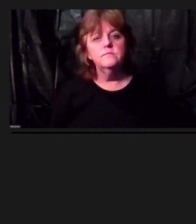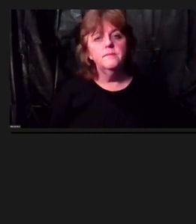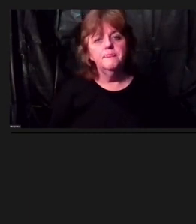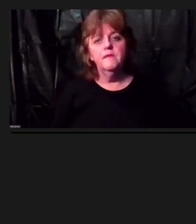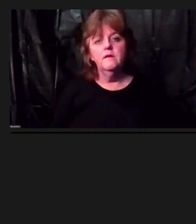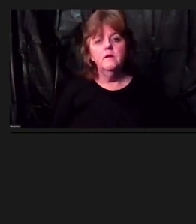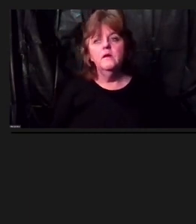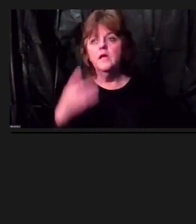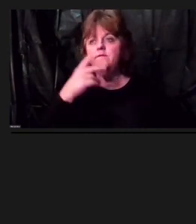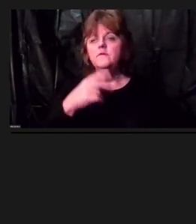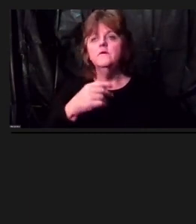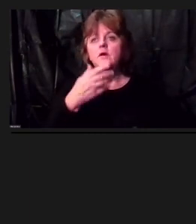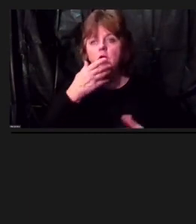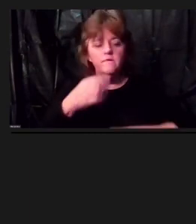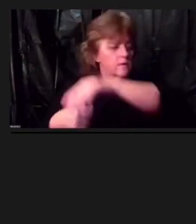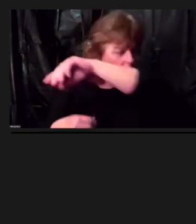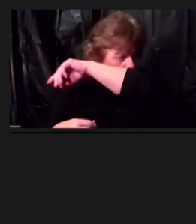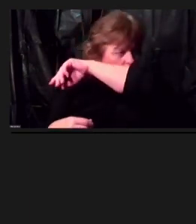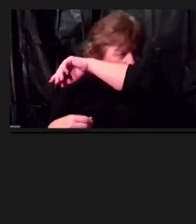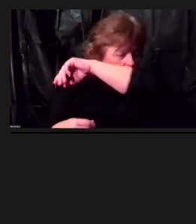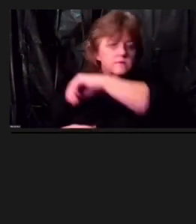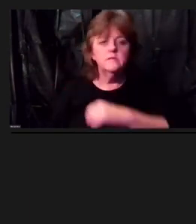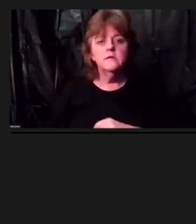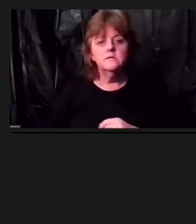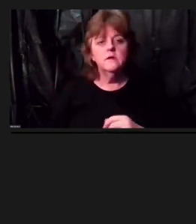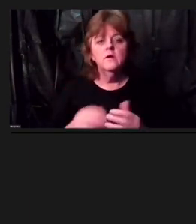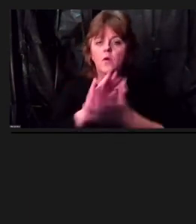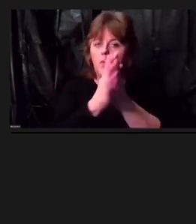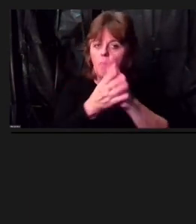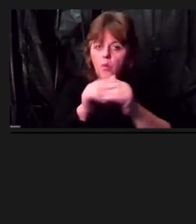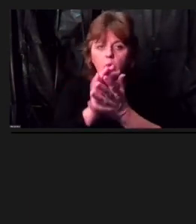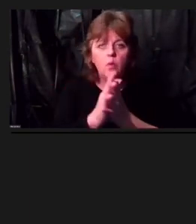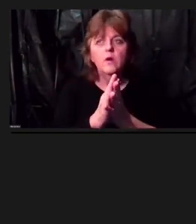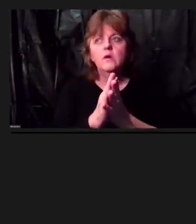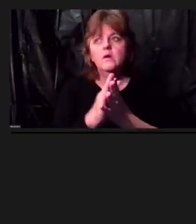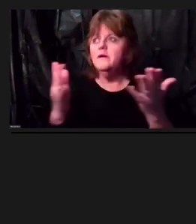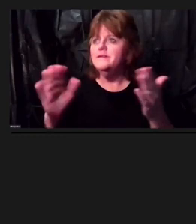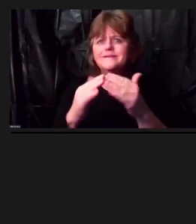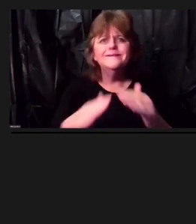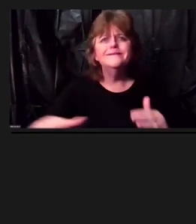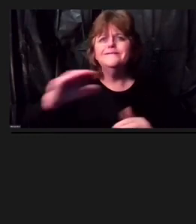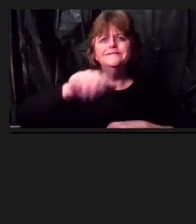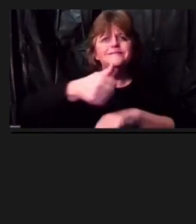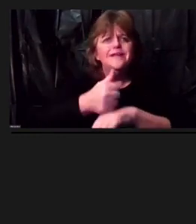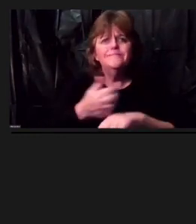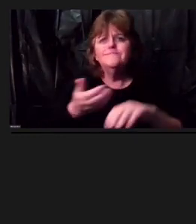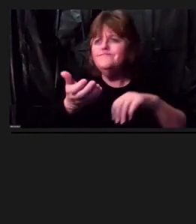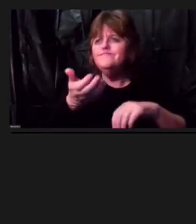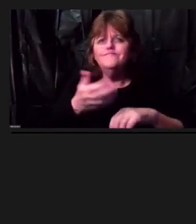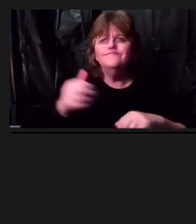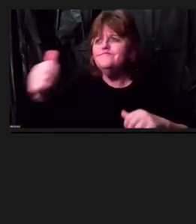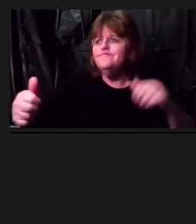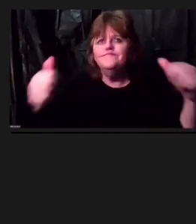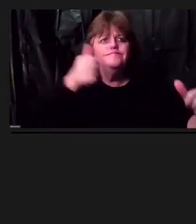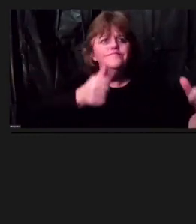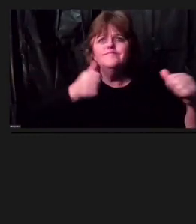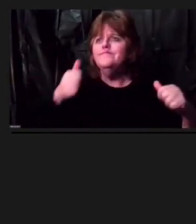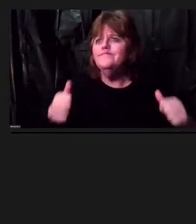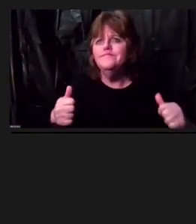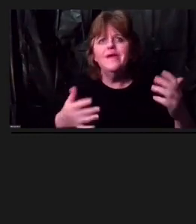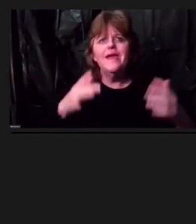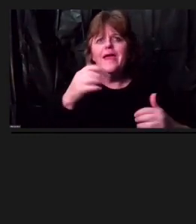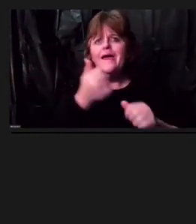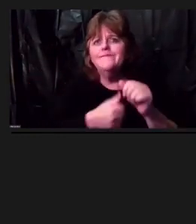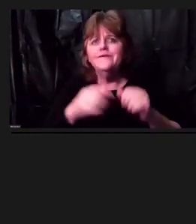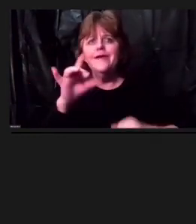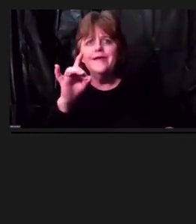Cover your coughs and sneezes, wash and sanitize your hands. No excuse downtown. There is literally a hand sanitizer station, I think every